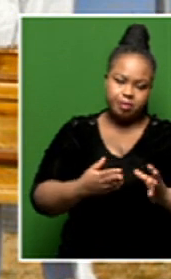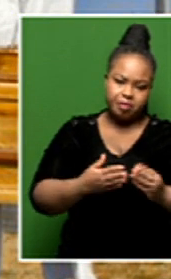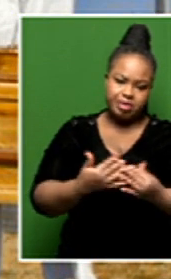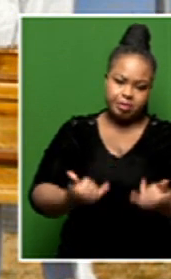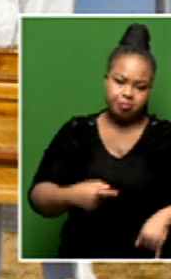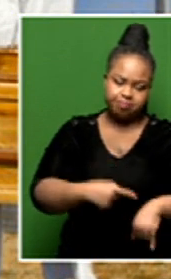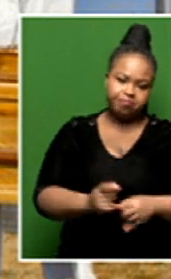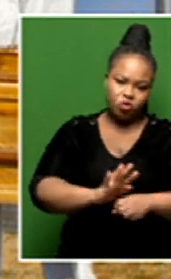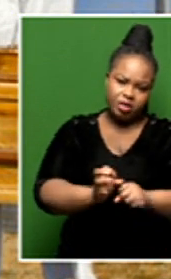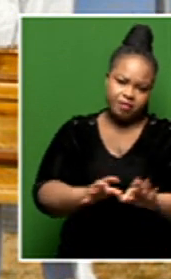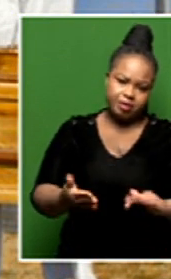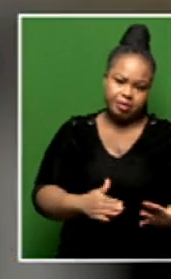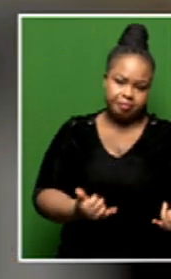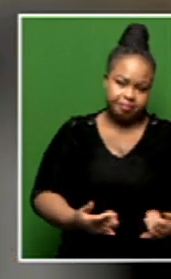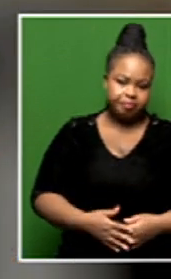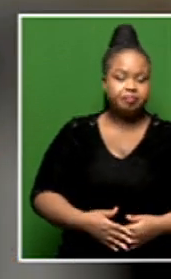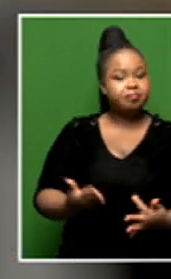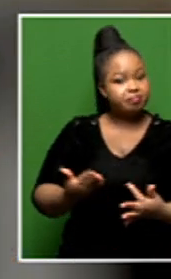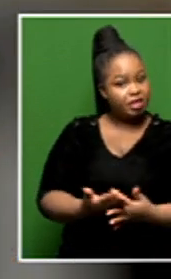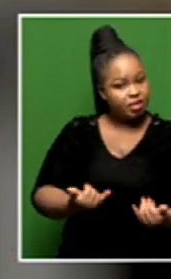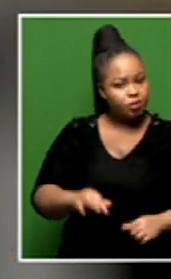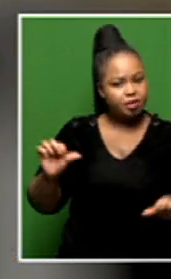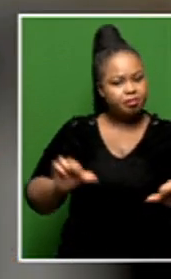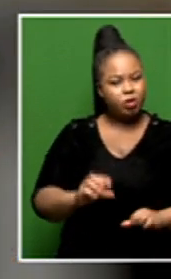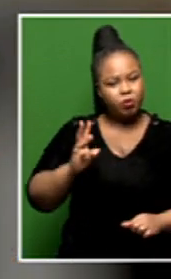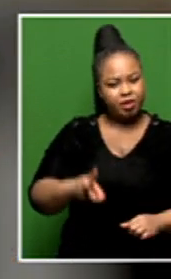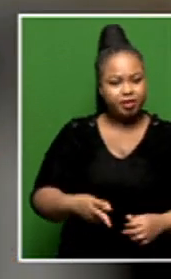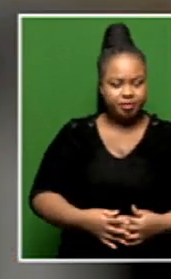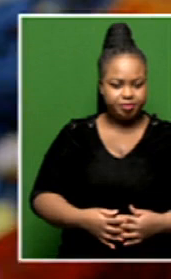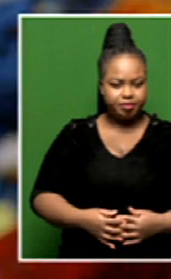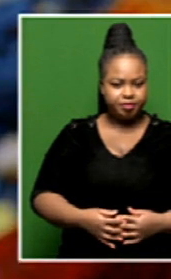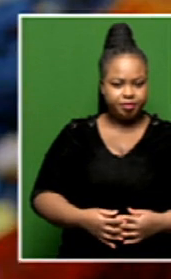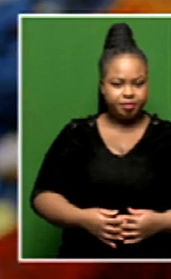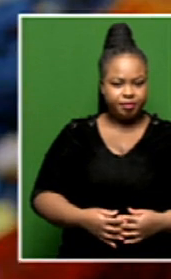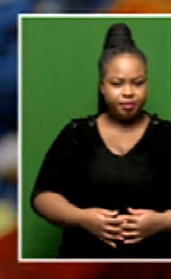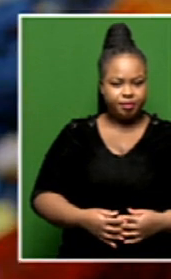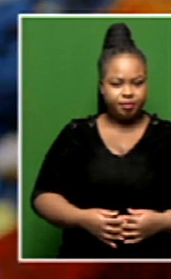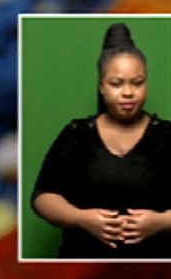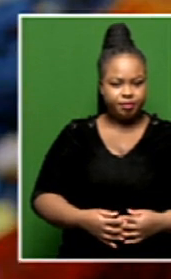their loved ones to COVID-19. All right, let's take a quick ad break. We're back after this. Stay with us.